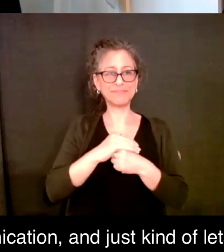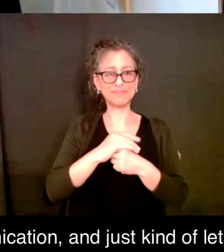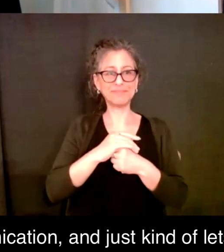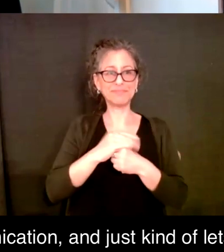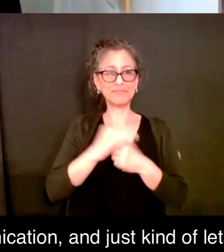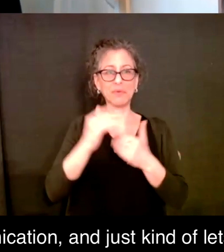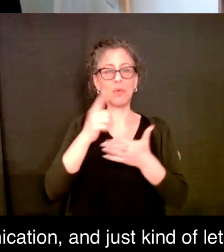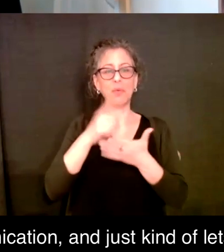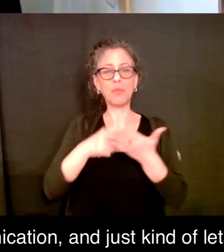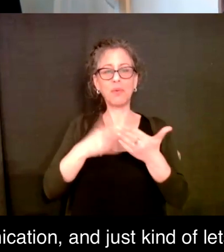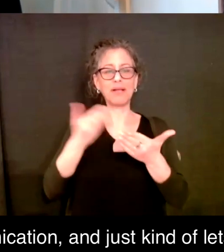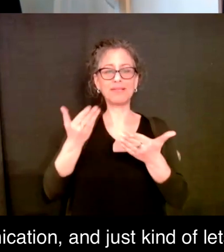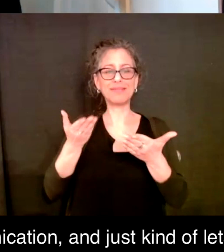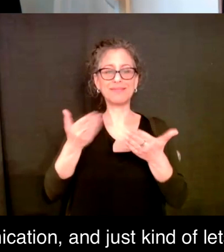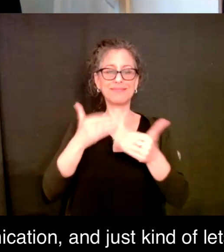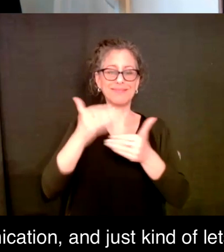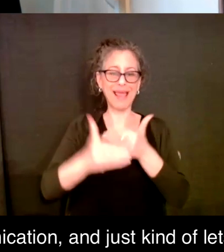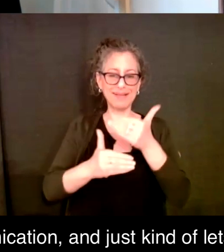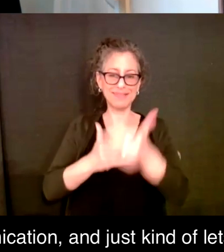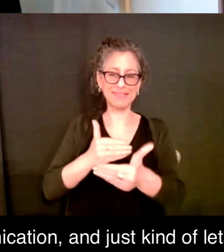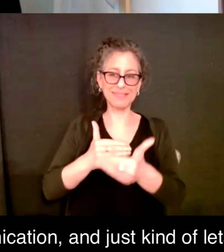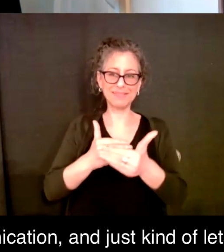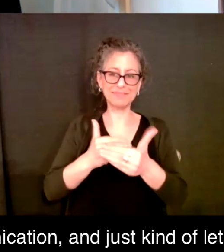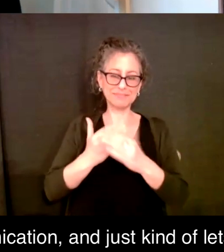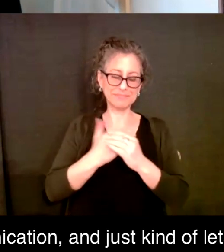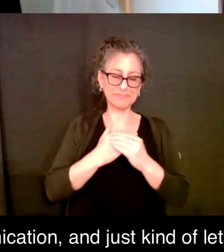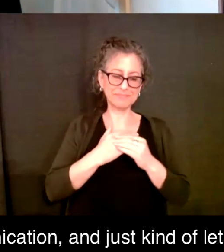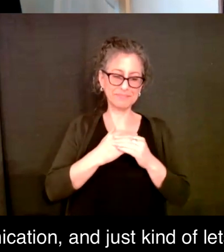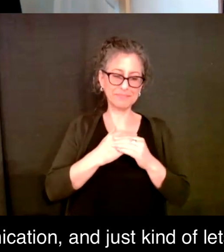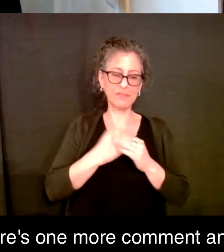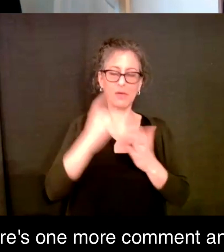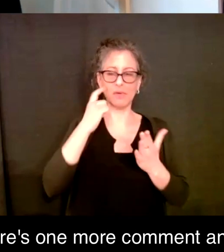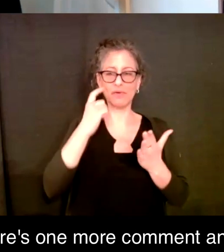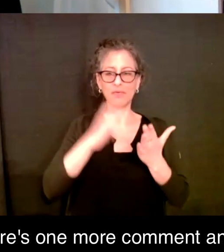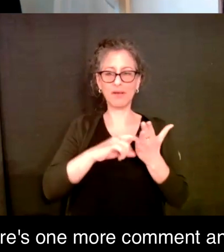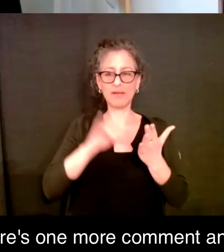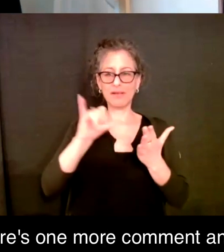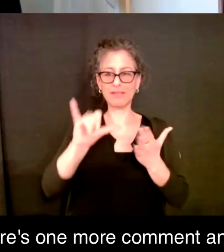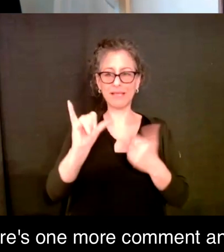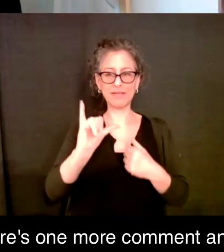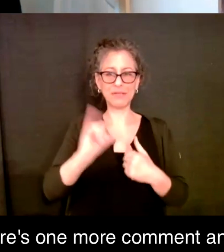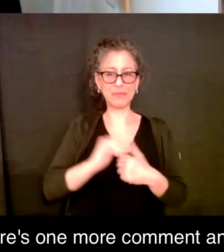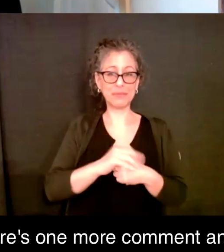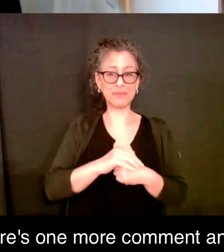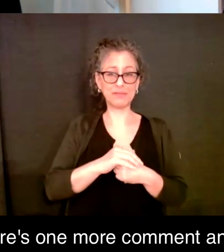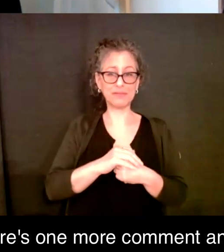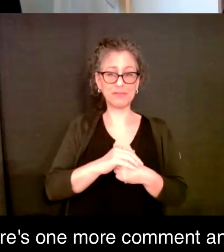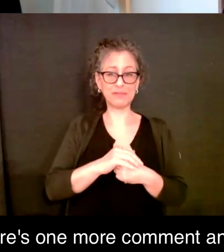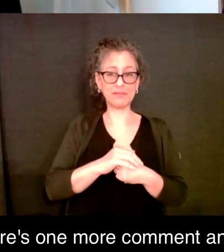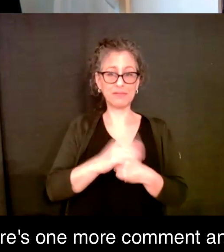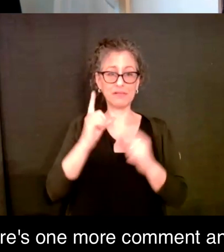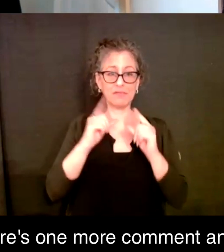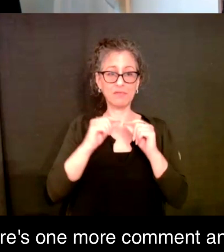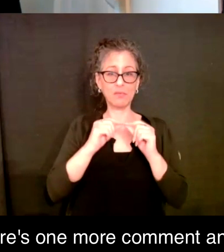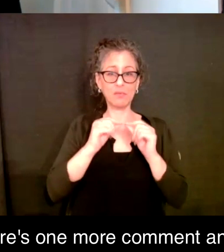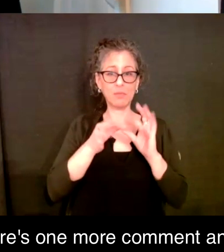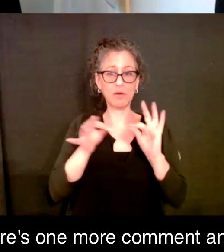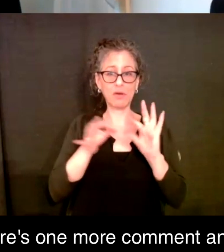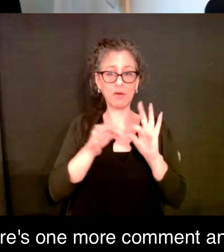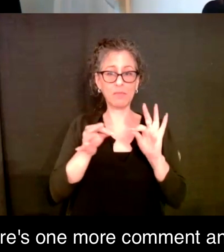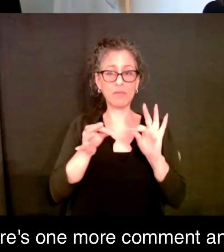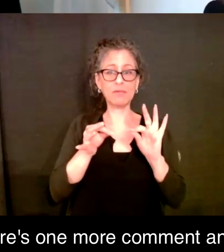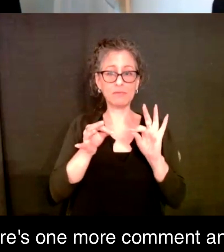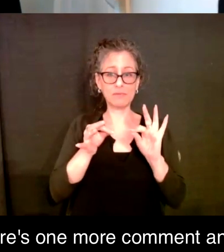from there. So I want to recognize that as well. There's one more comment, and then we're